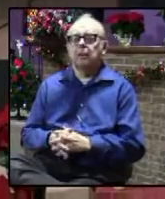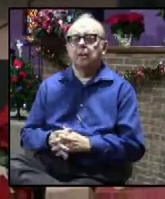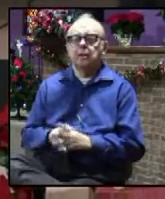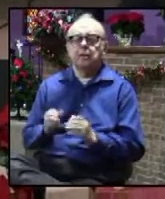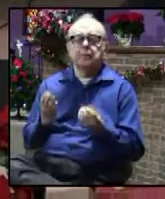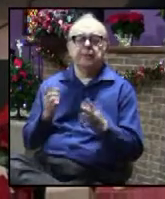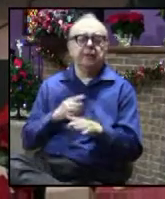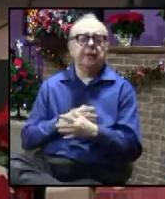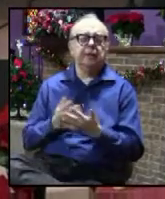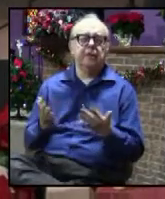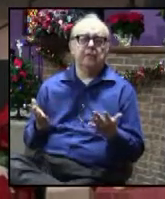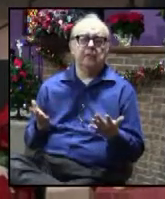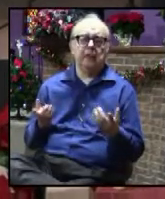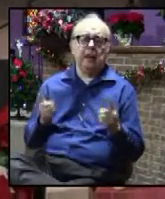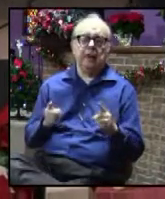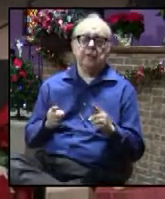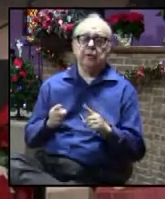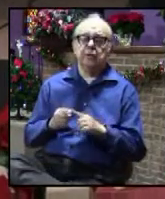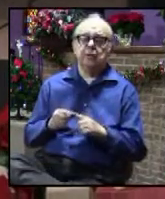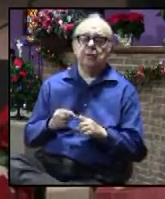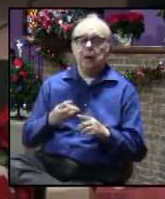So many things happened to her,